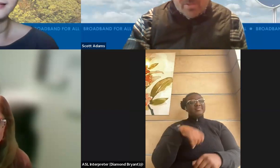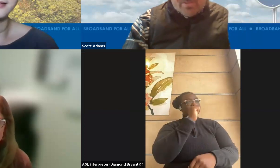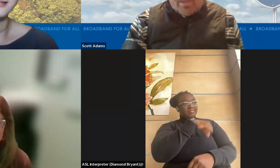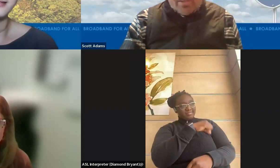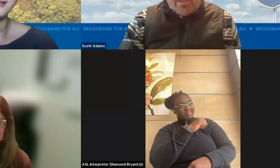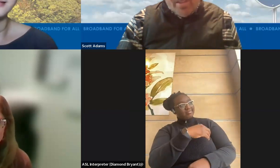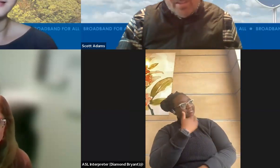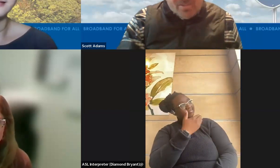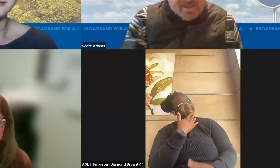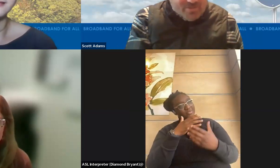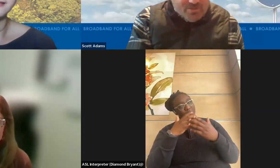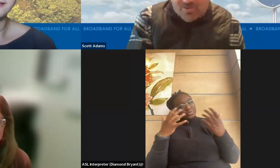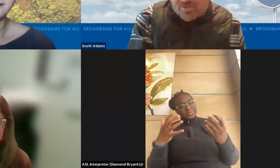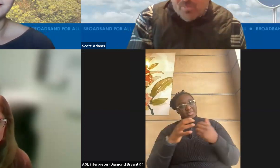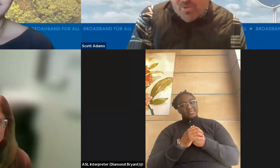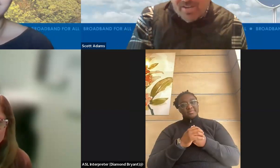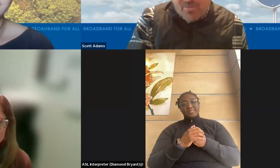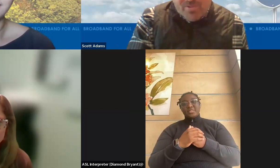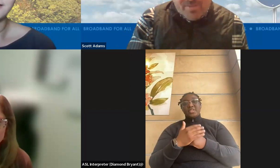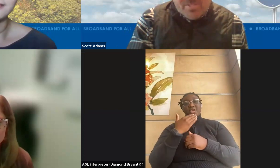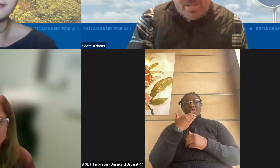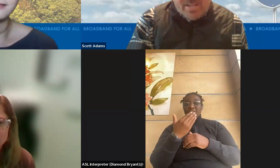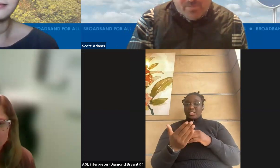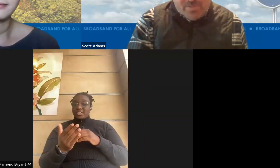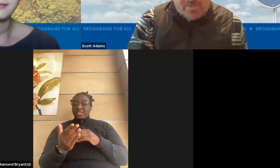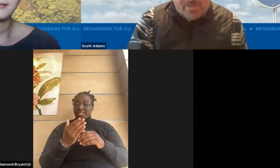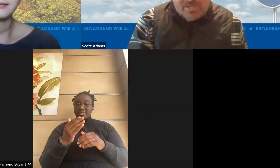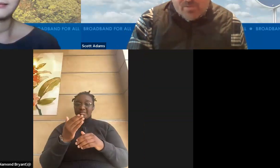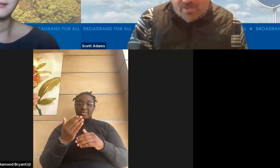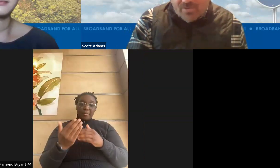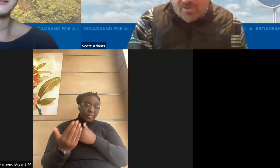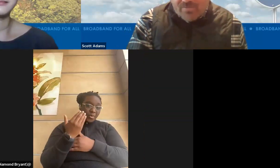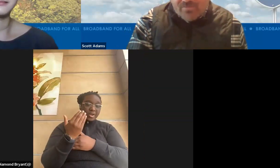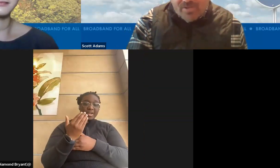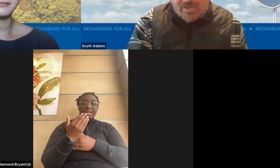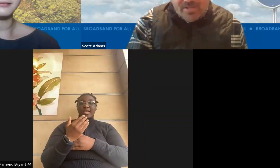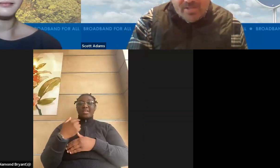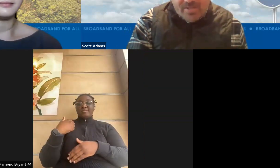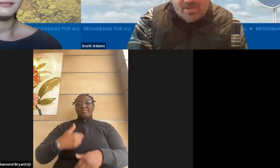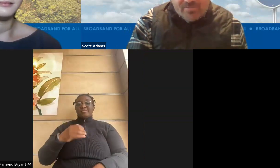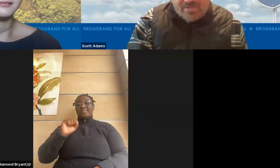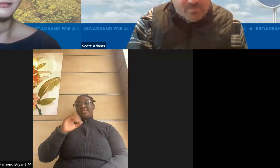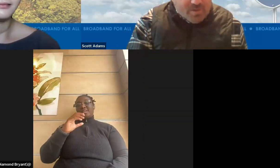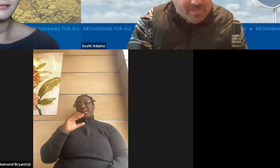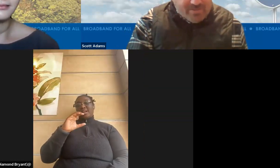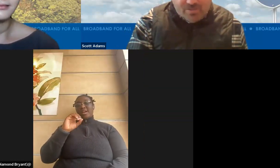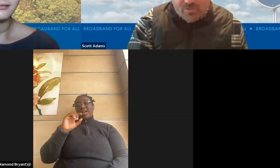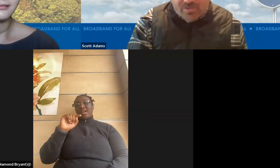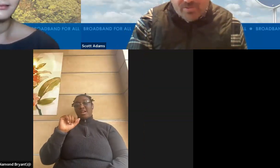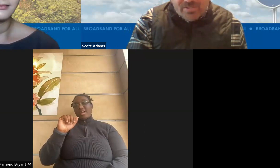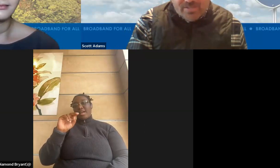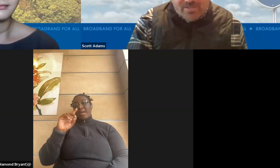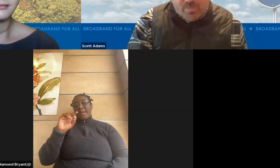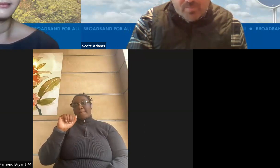much. Good afternoon or good morning, everyone. I'm Scott Adams. I'm the Deputy Director of the Office of Broadband and